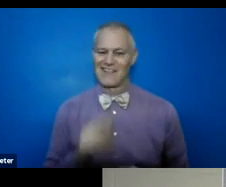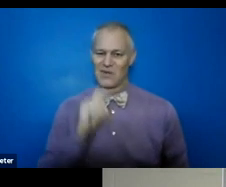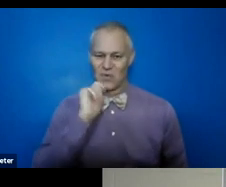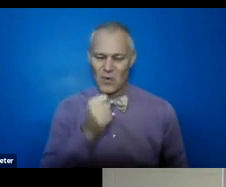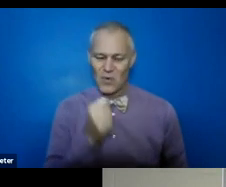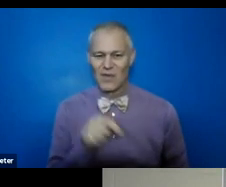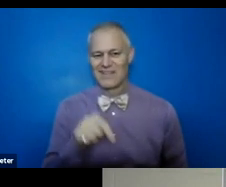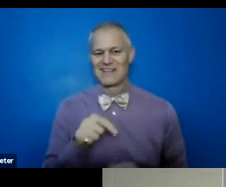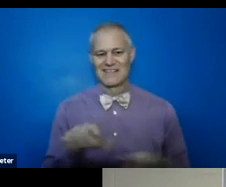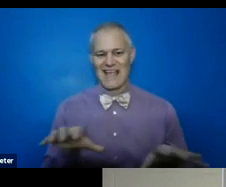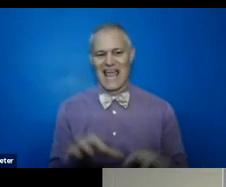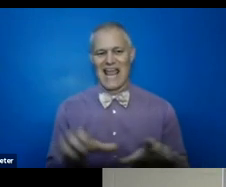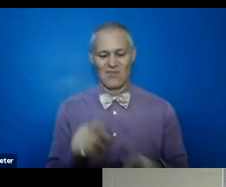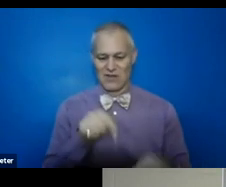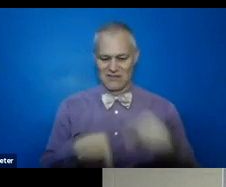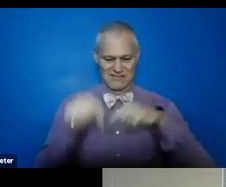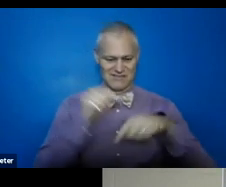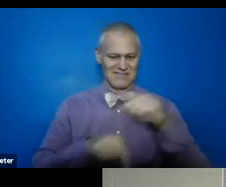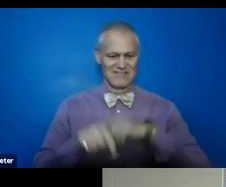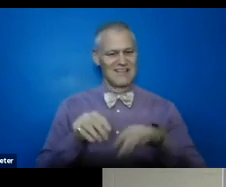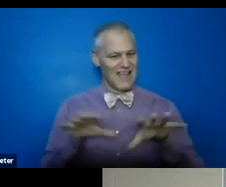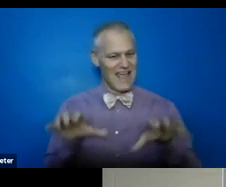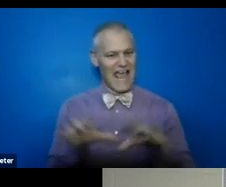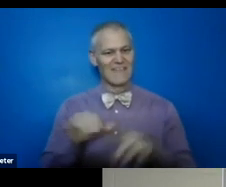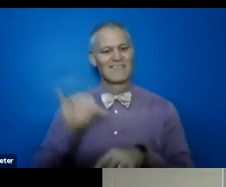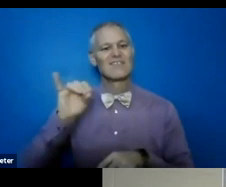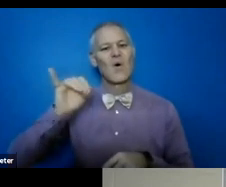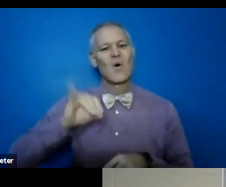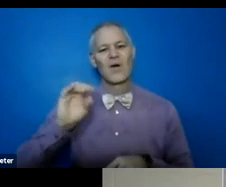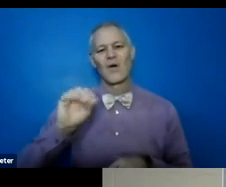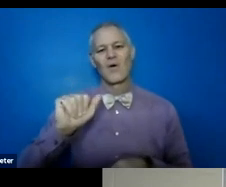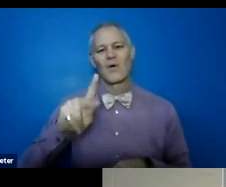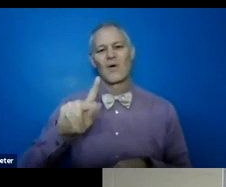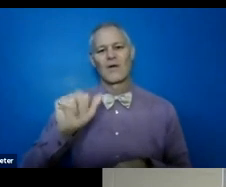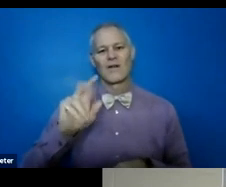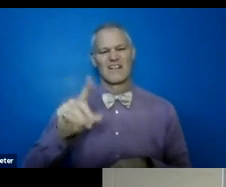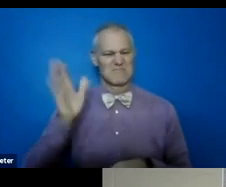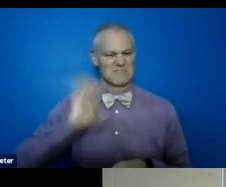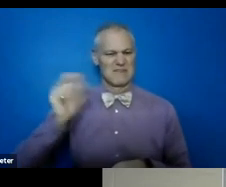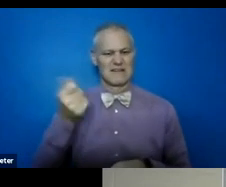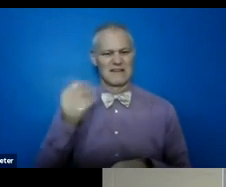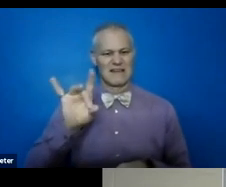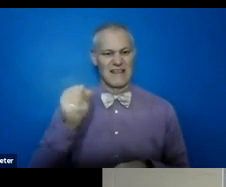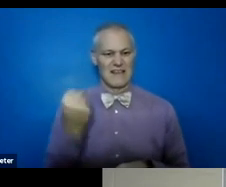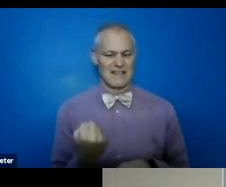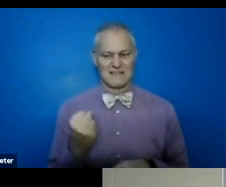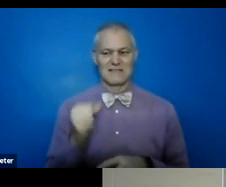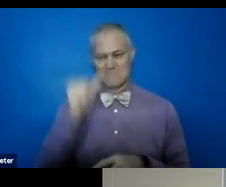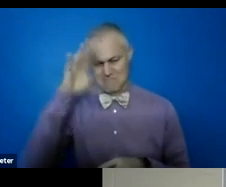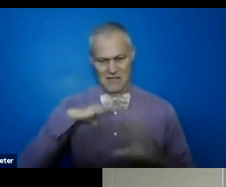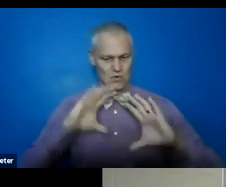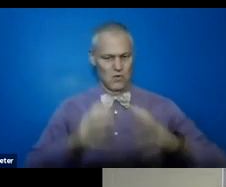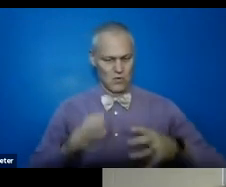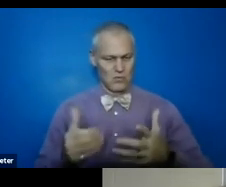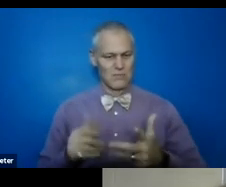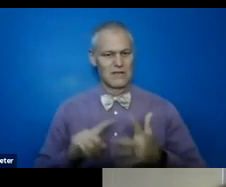which actually traces back to activists working in Oakland in the 1980s with men's groups, is that it starts to make